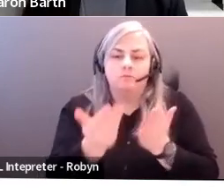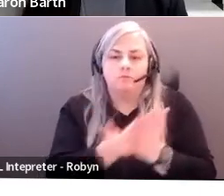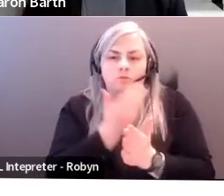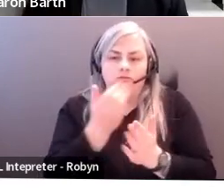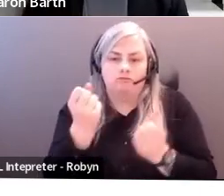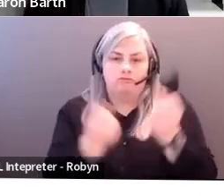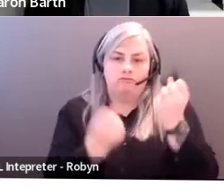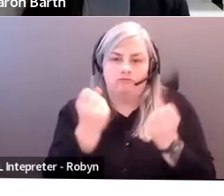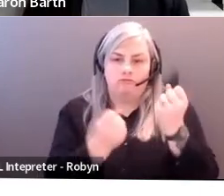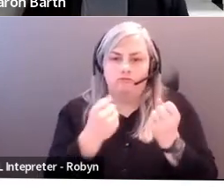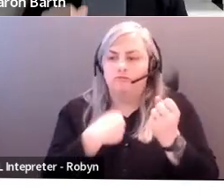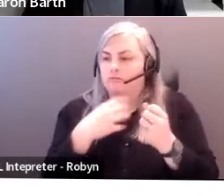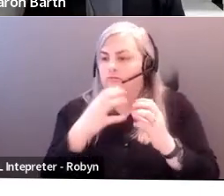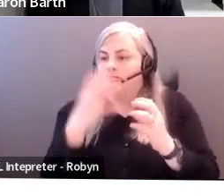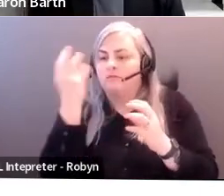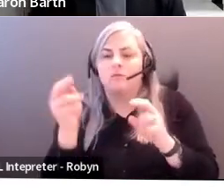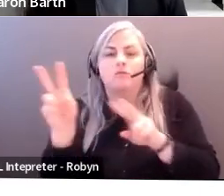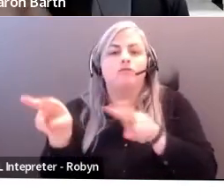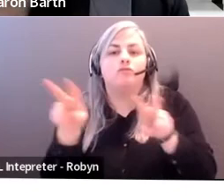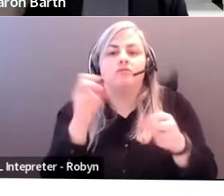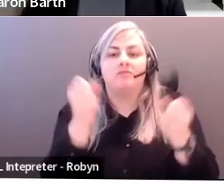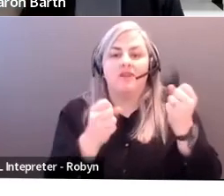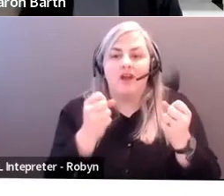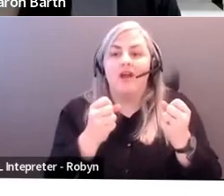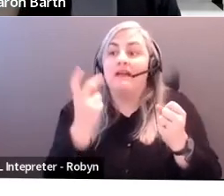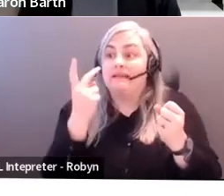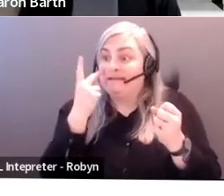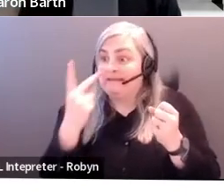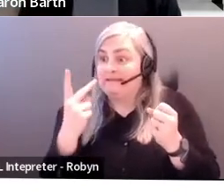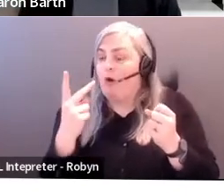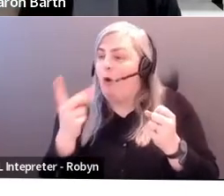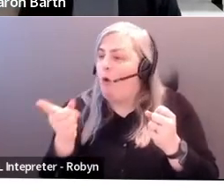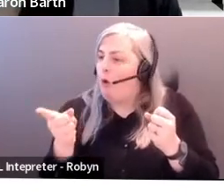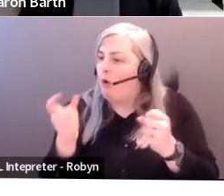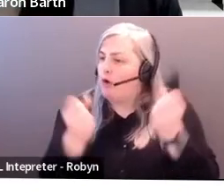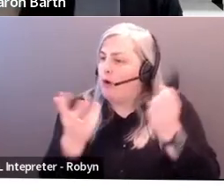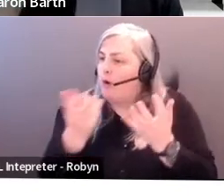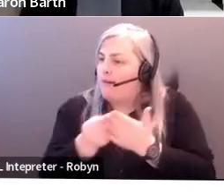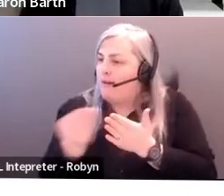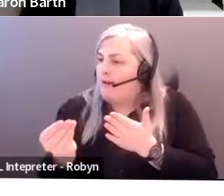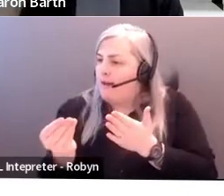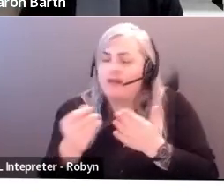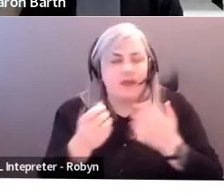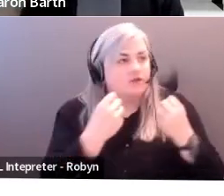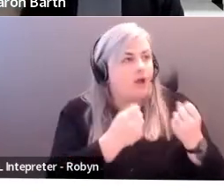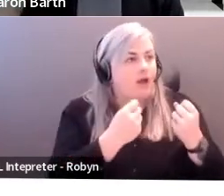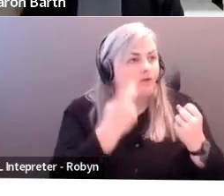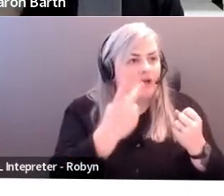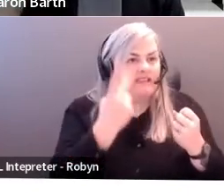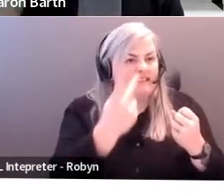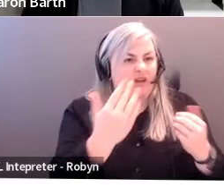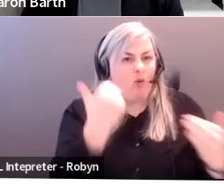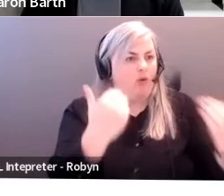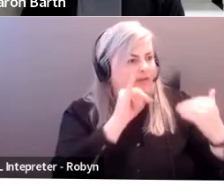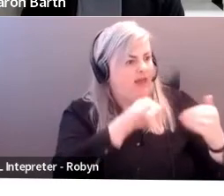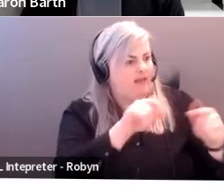we're looking at new cars, then we see that car everywhere on the streets. Well, it's not because that car is all of